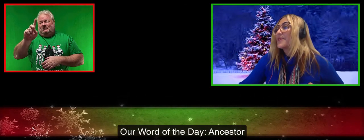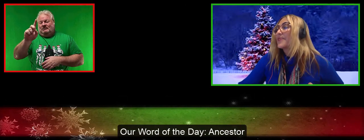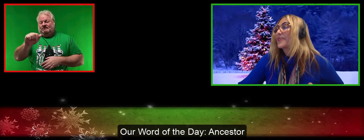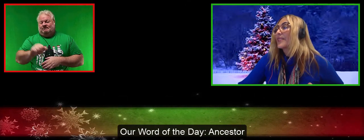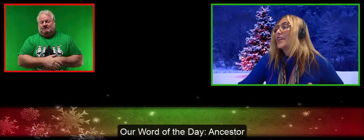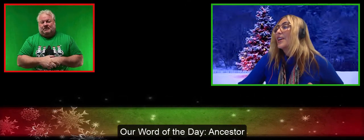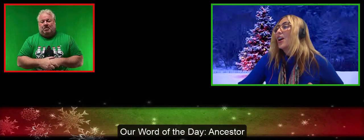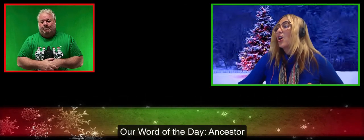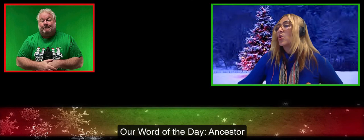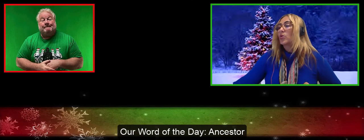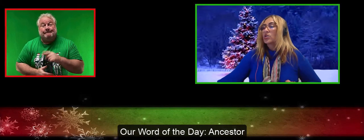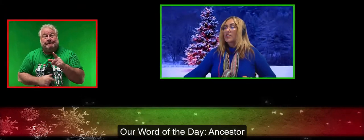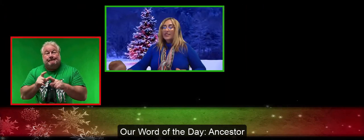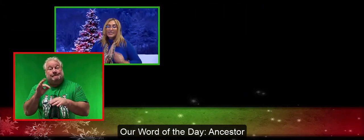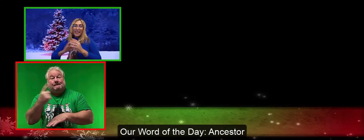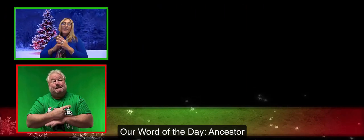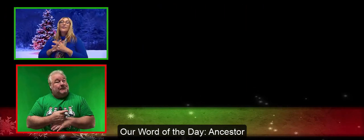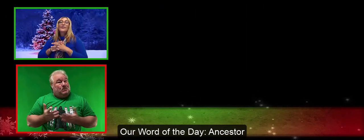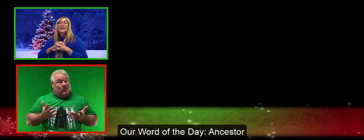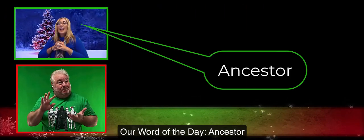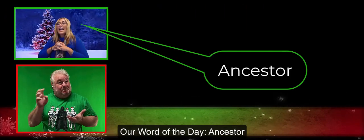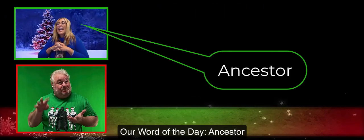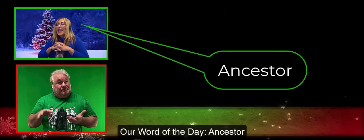day. Our word of the day,